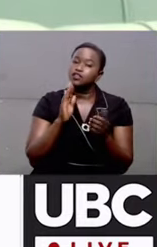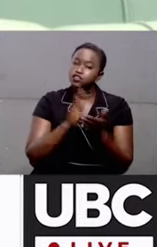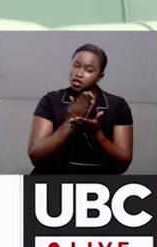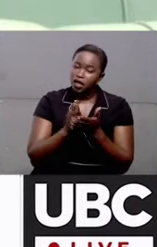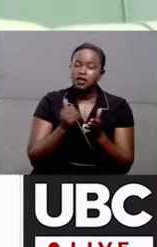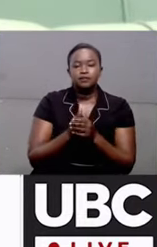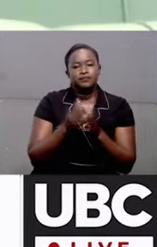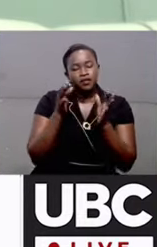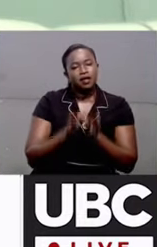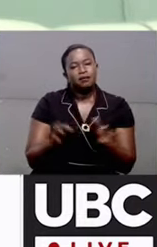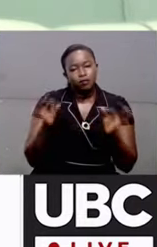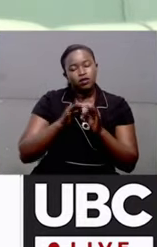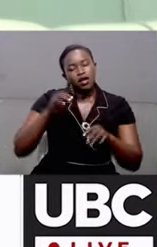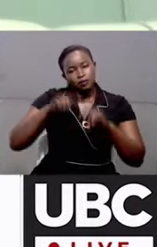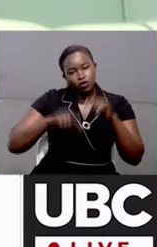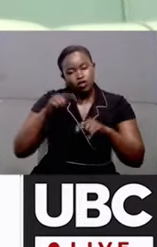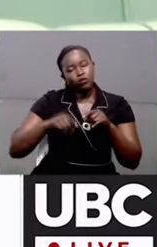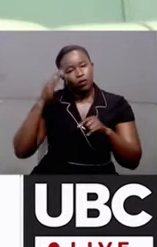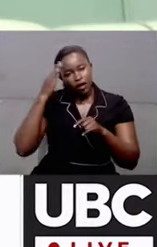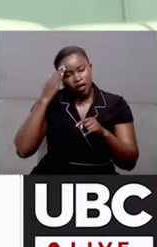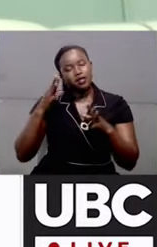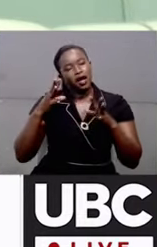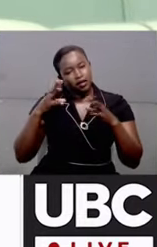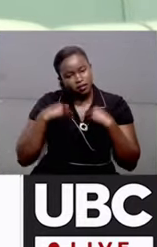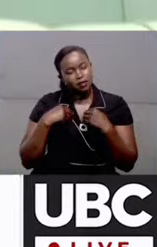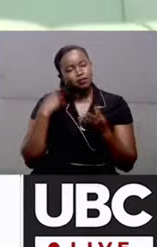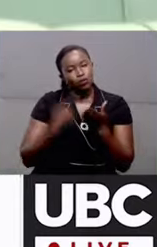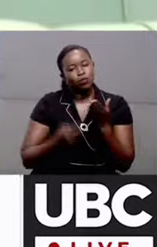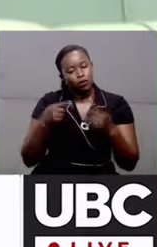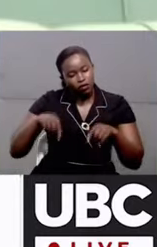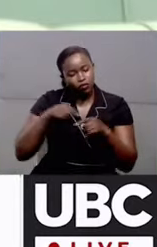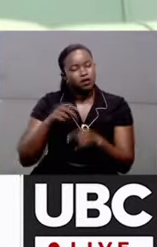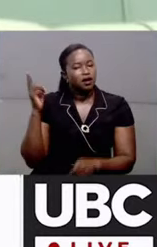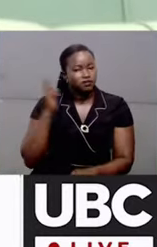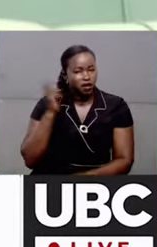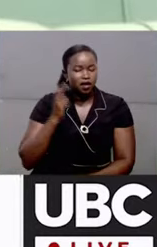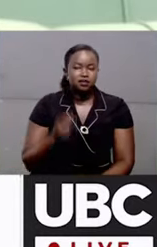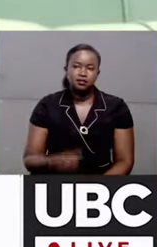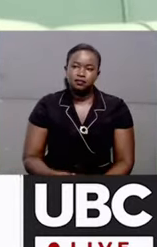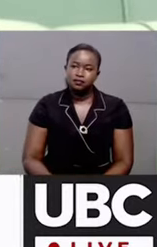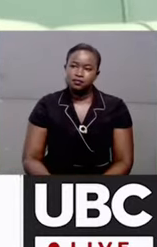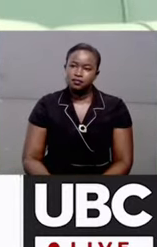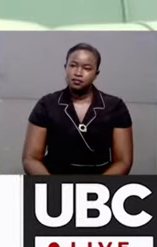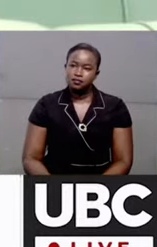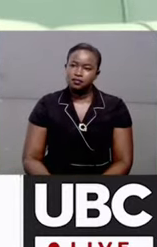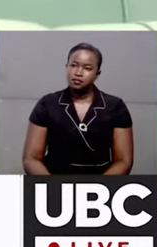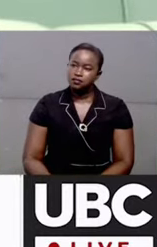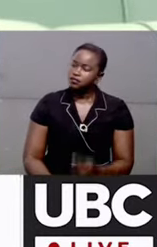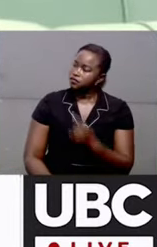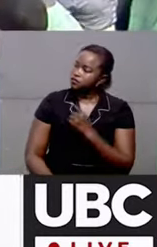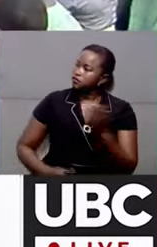let the political heads acknowledge what we've just heard. Please do. Right Honorable Speaker and dear